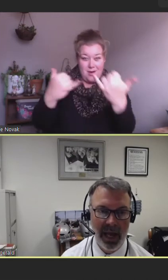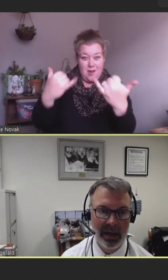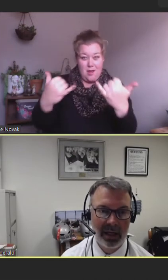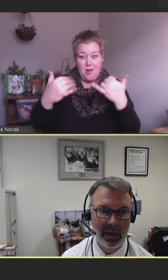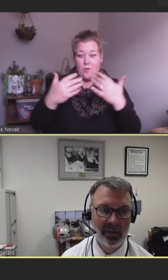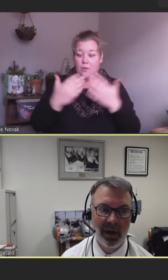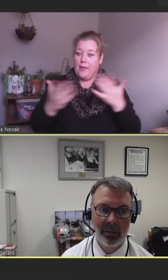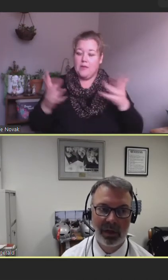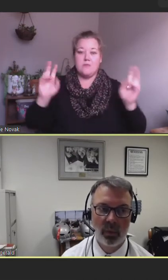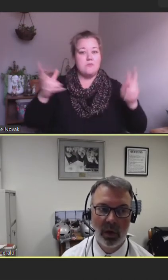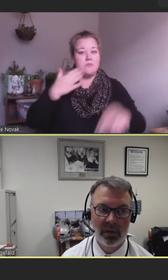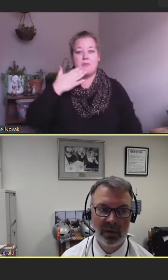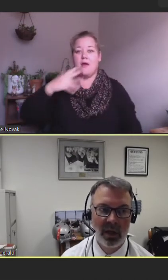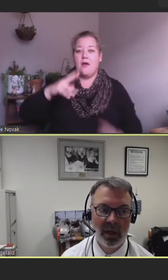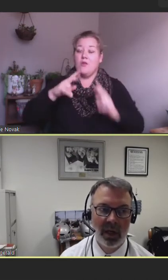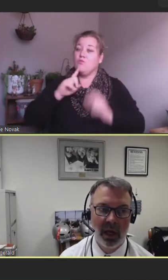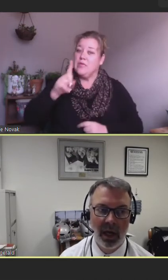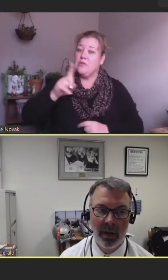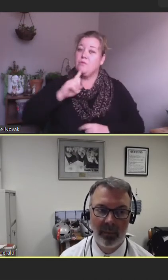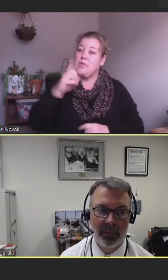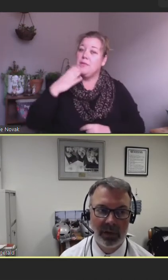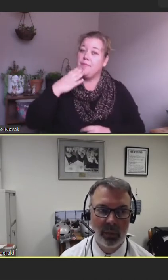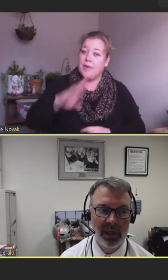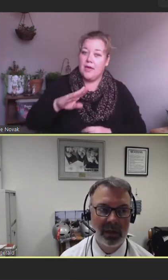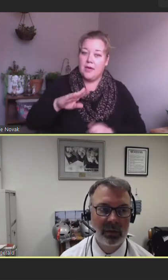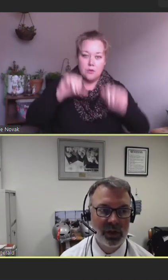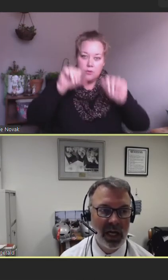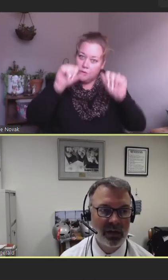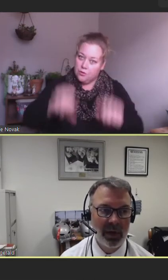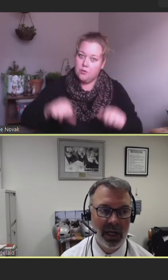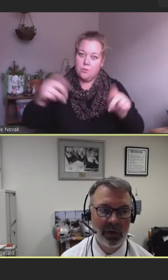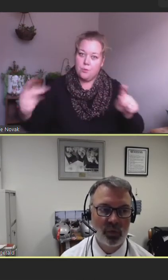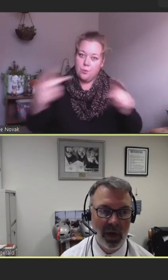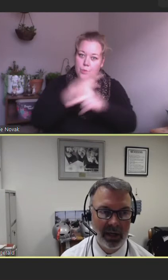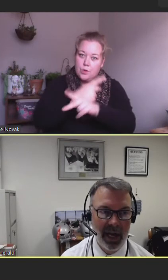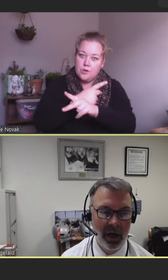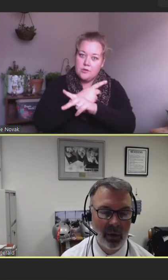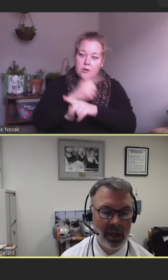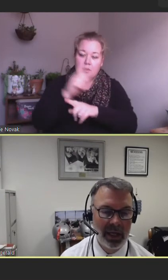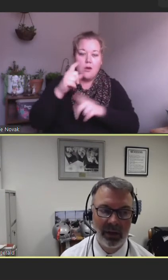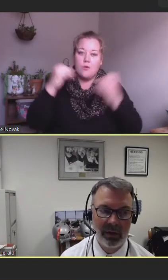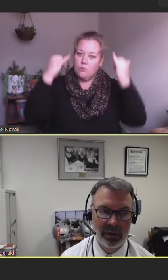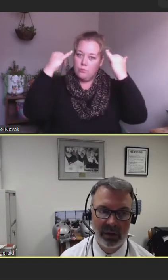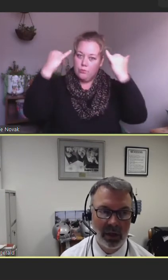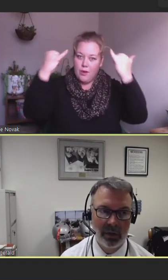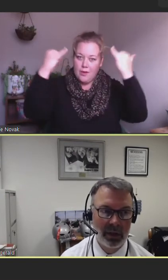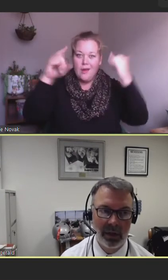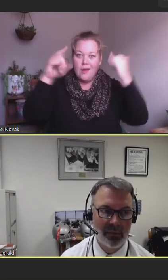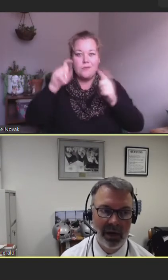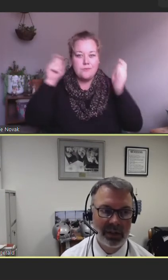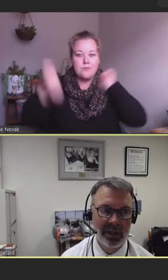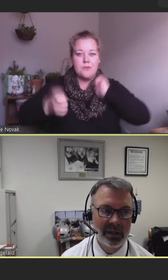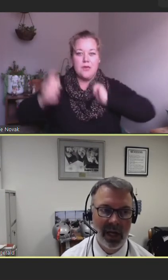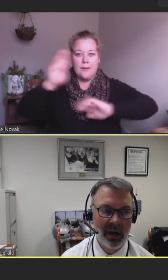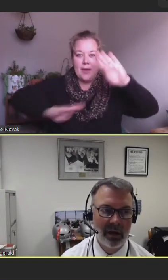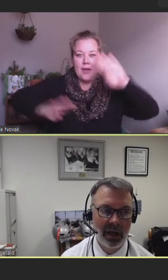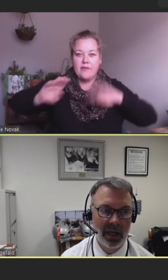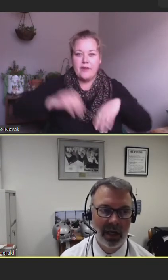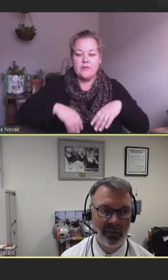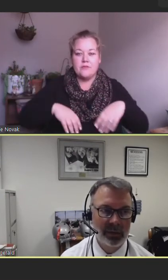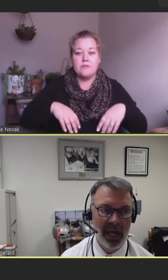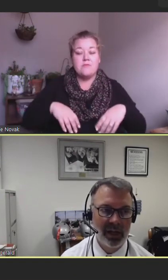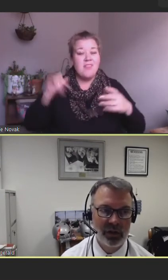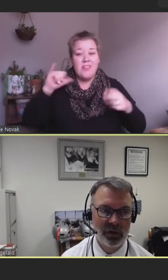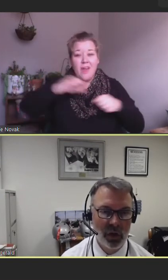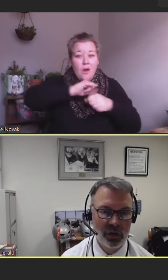really bad and could get very much worse. So we need to change our behaviors right now. And there's, you know, the virus doesn't care